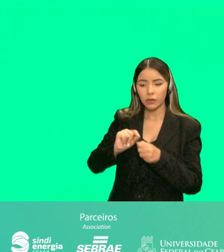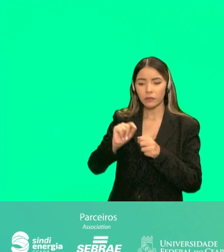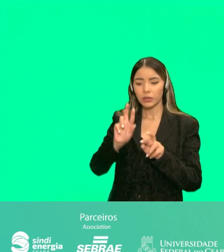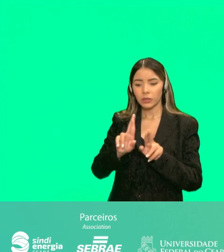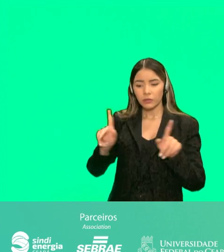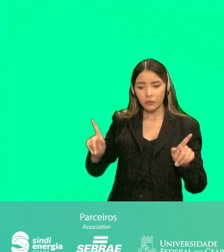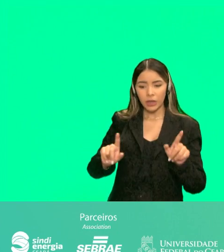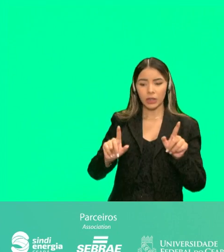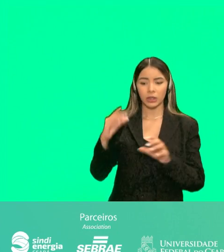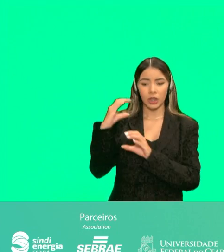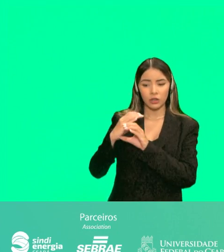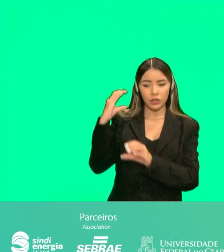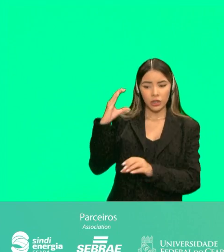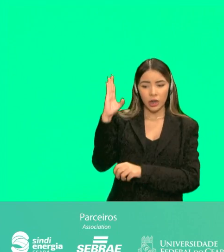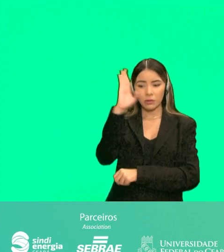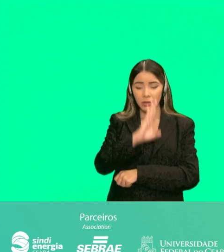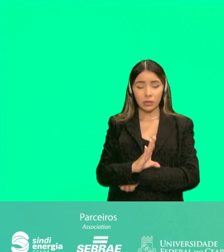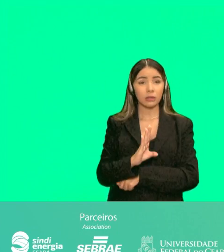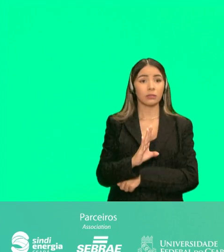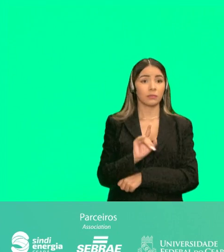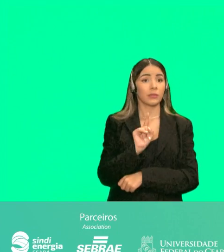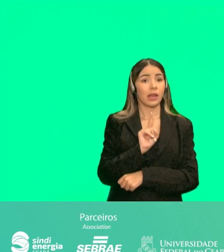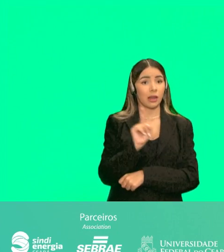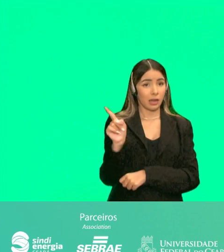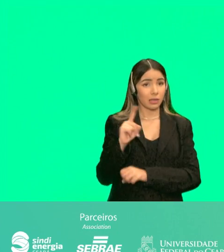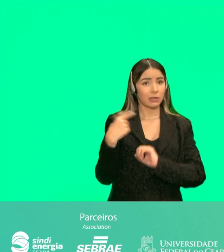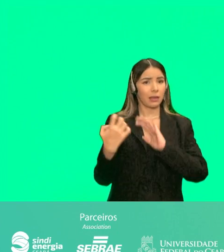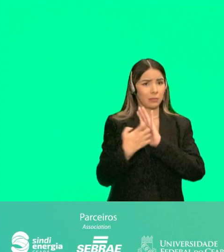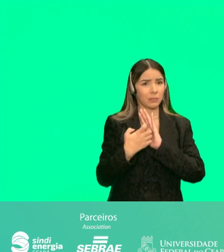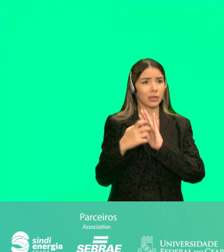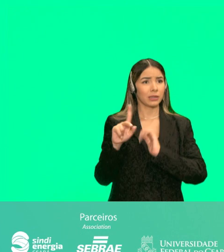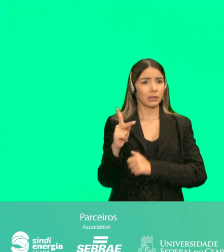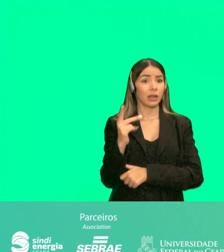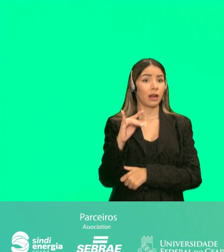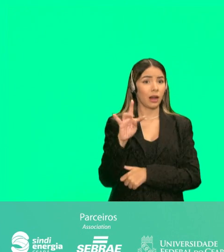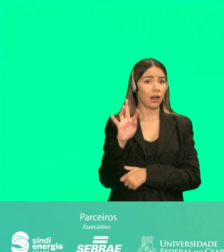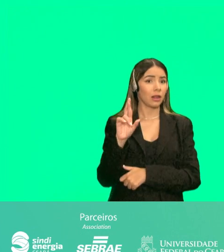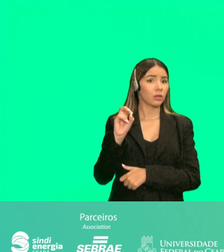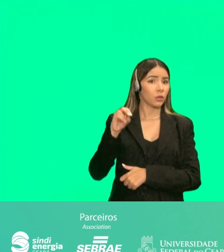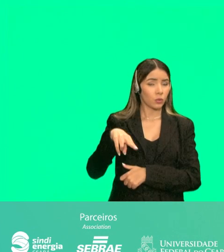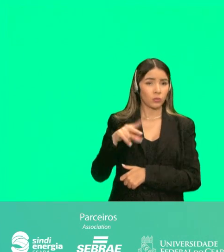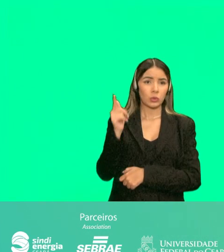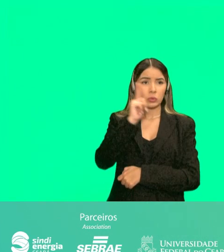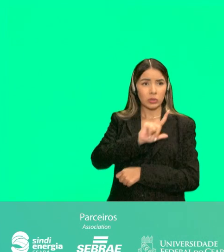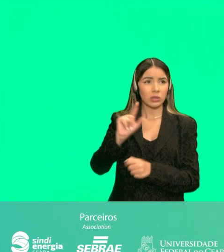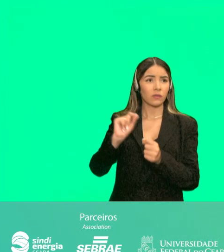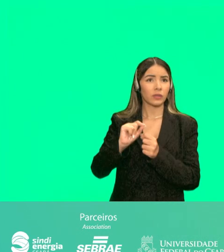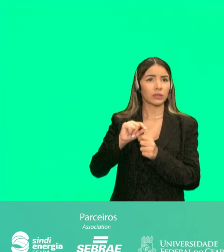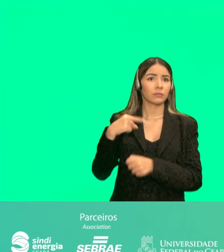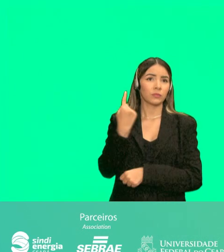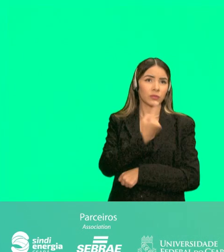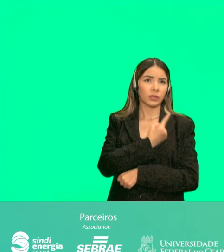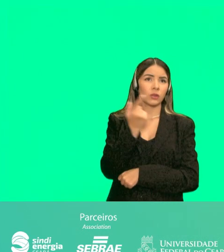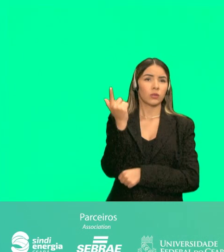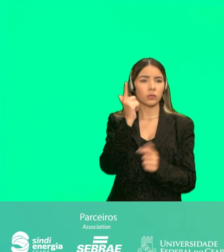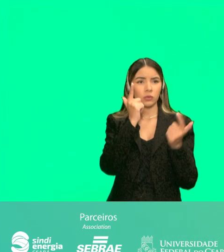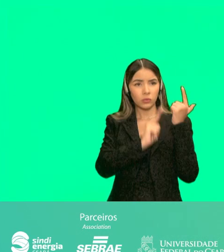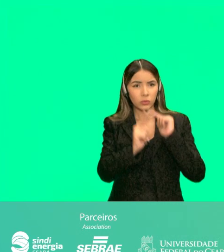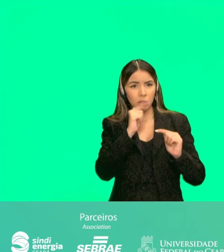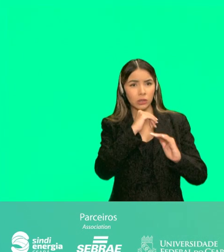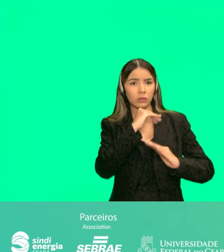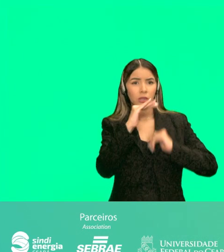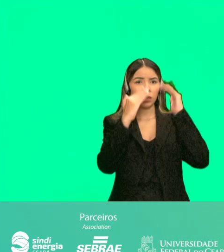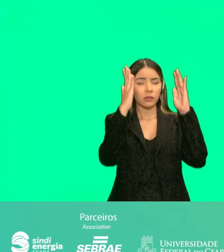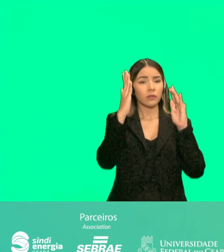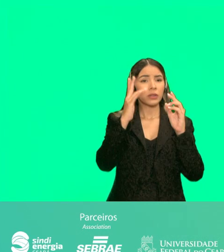engenharia make the brasileira, difference um sonho for que a Hydron the green conseguiu hydrogen fazer. in Brazil, okay? And Nós that conseguimos was desenvolver Hydron tecnologia is doing, and e